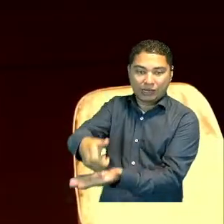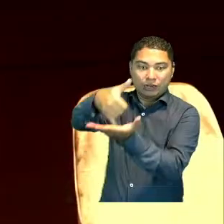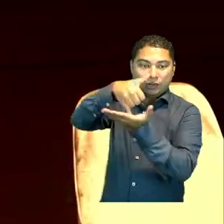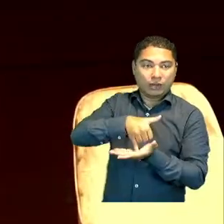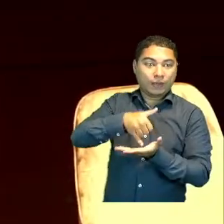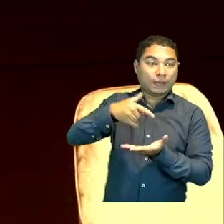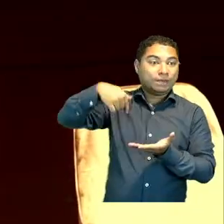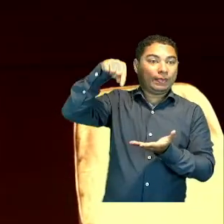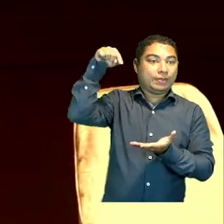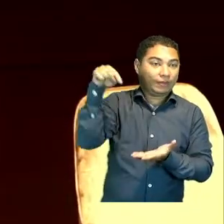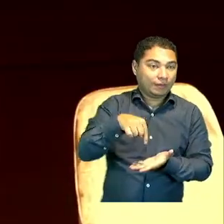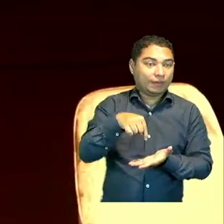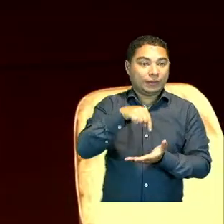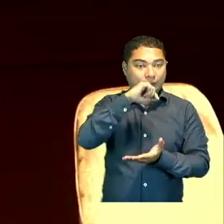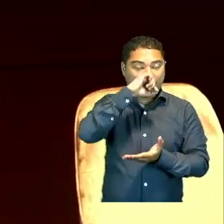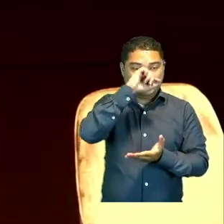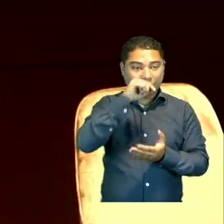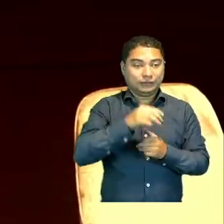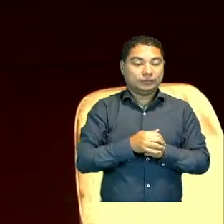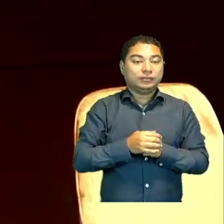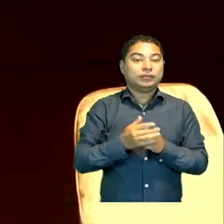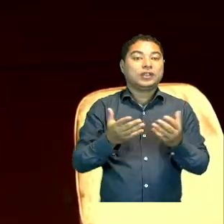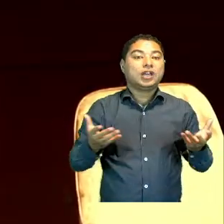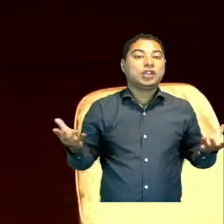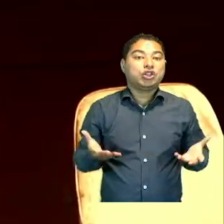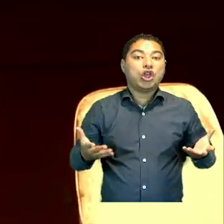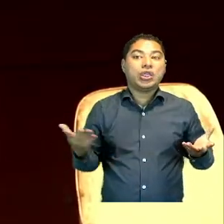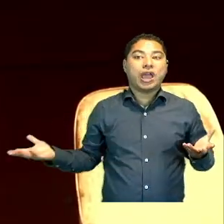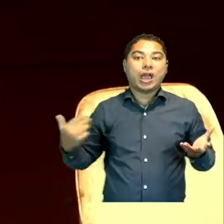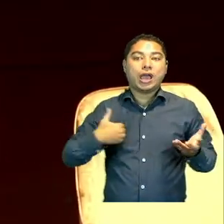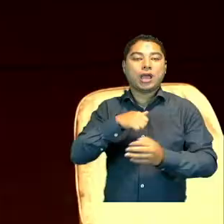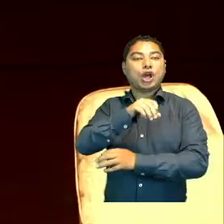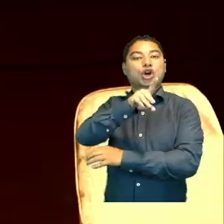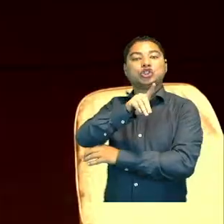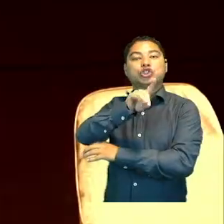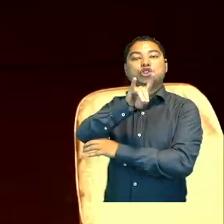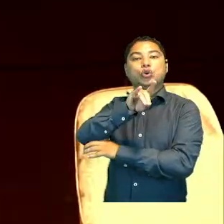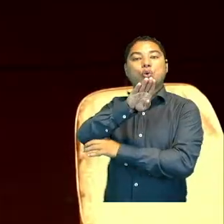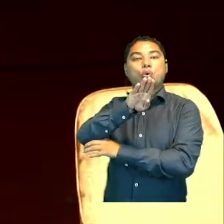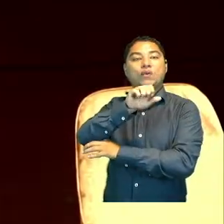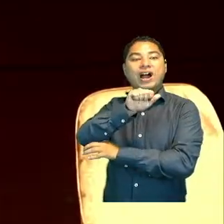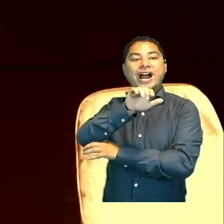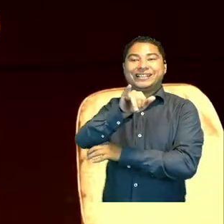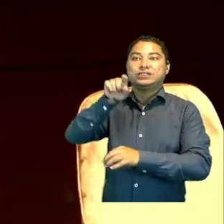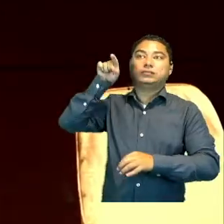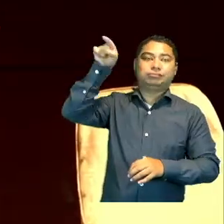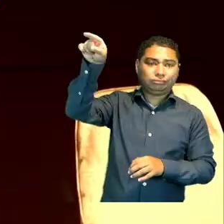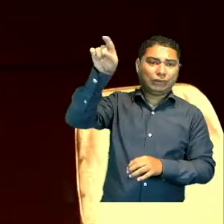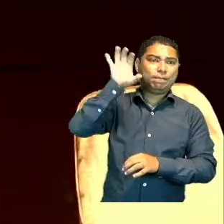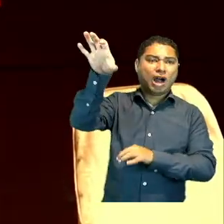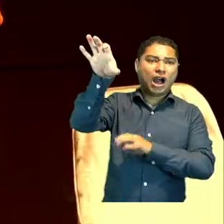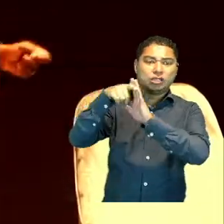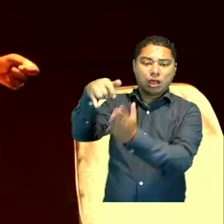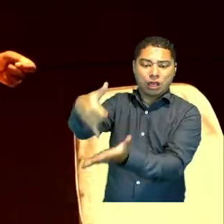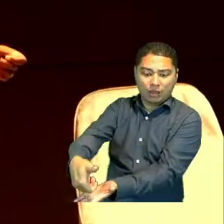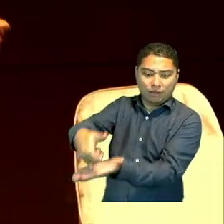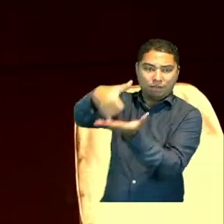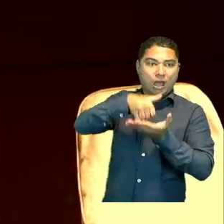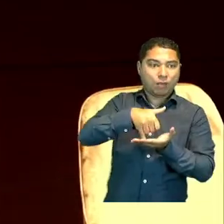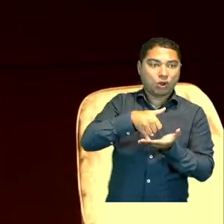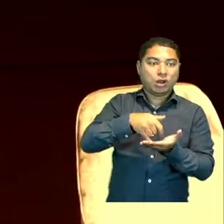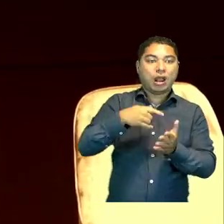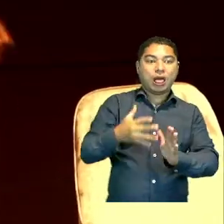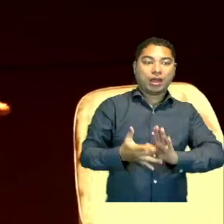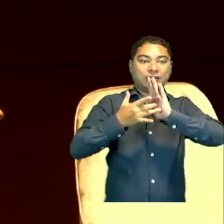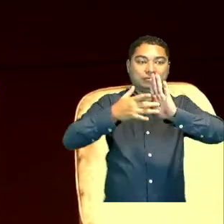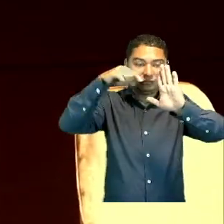the prize to the best novel designer in the Fashion Week in Dubai. This body standing in front of you. And